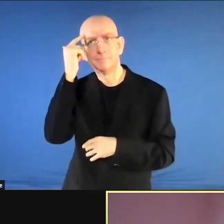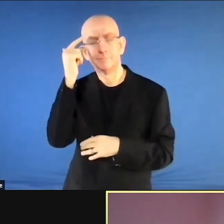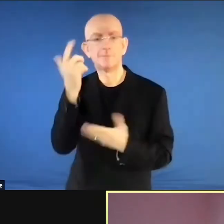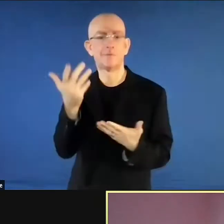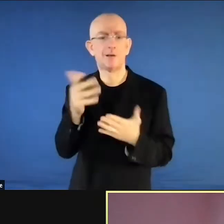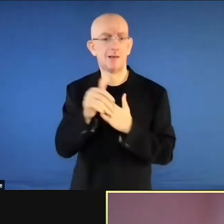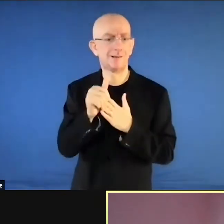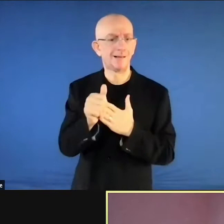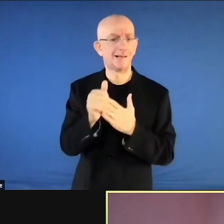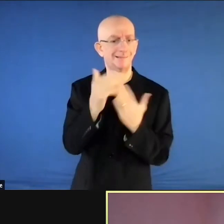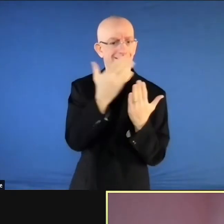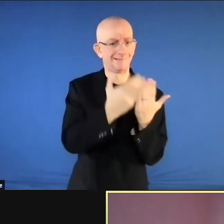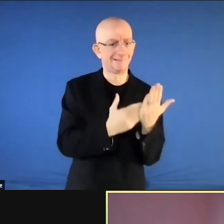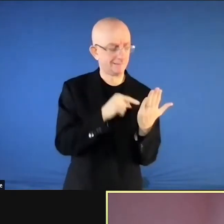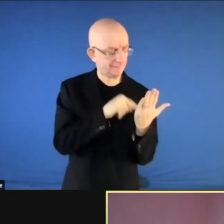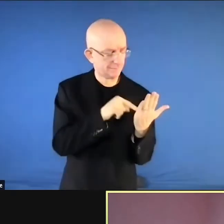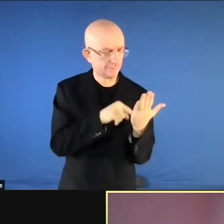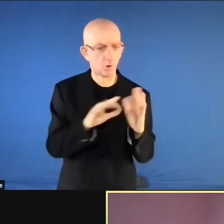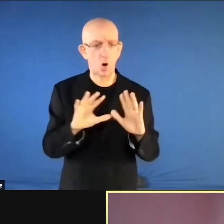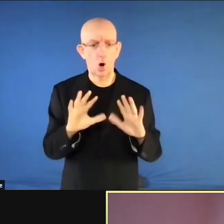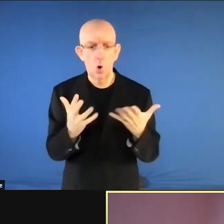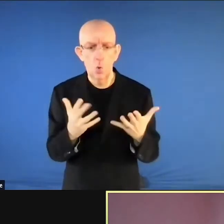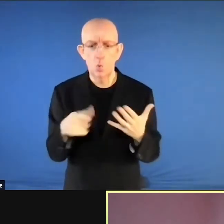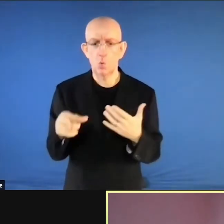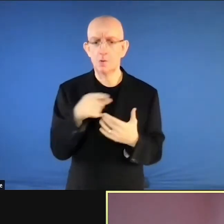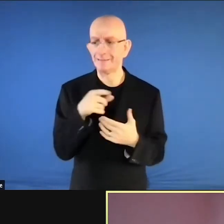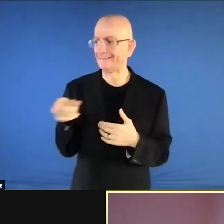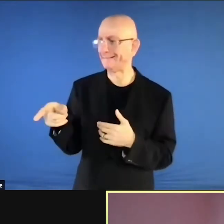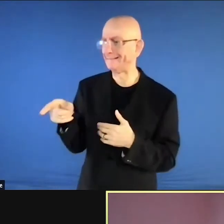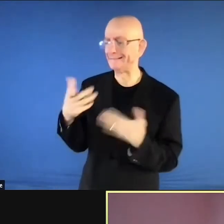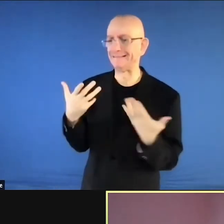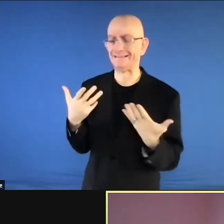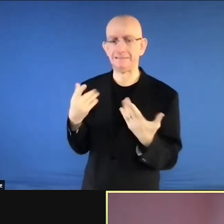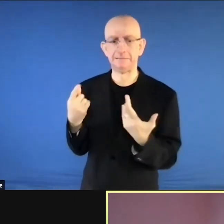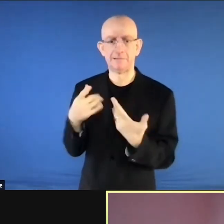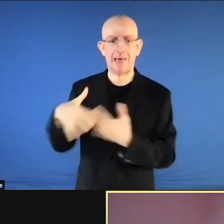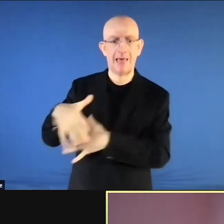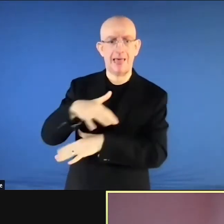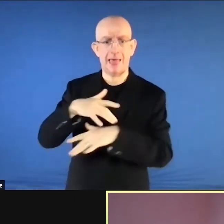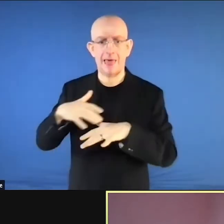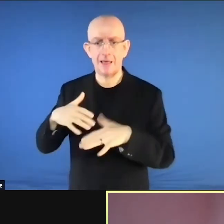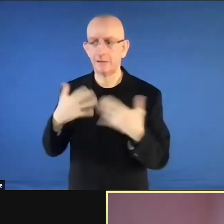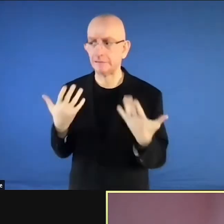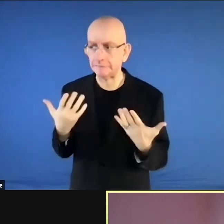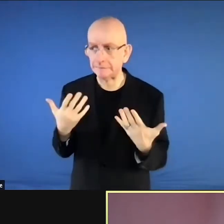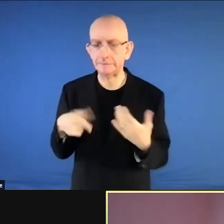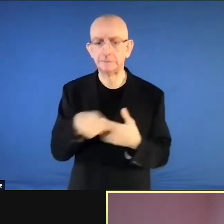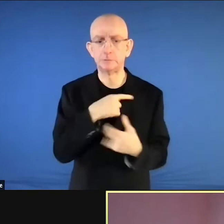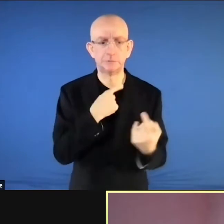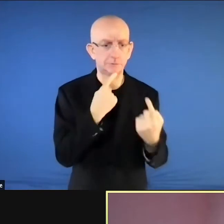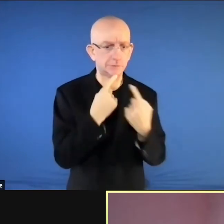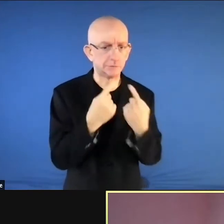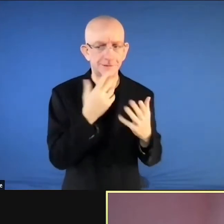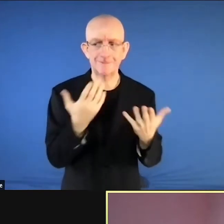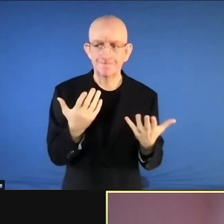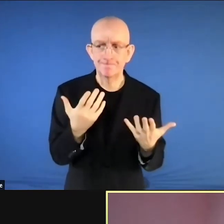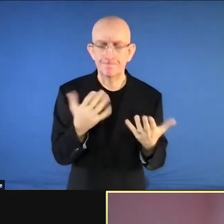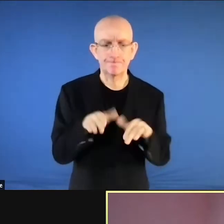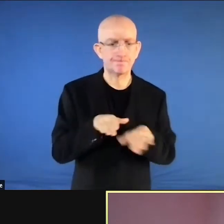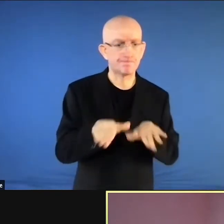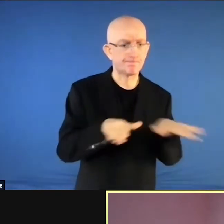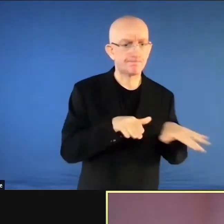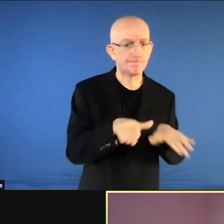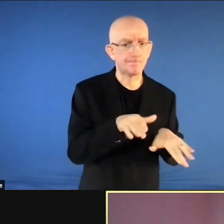like the ones that we're discussing here, of people being in a situation of